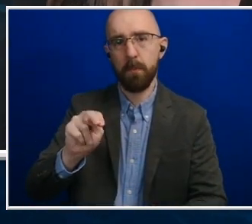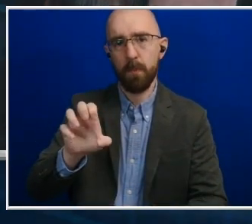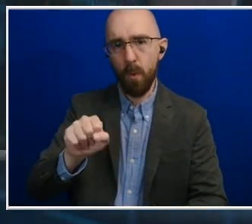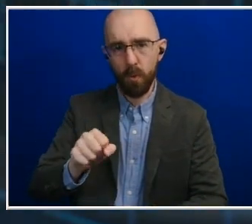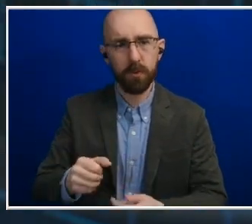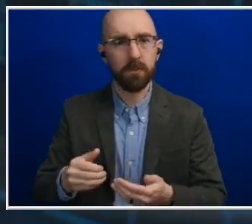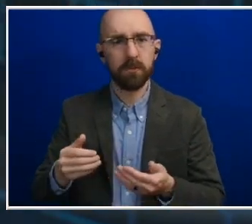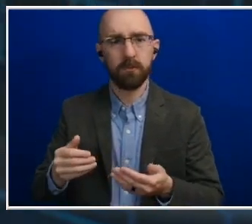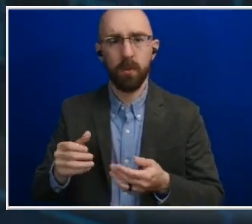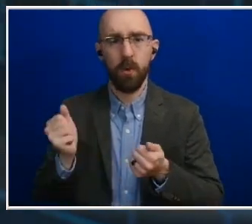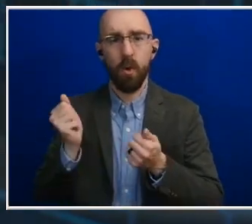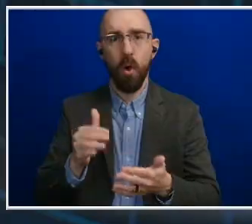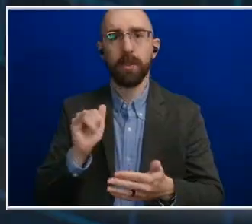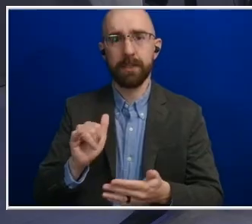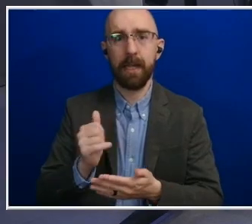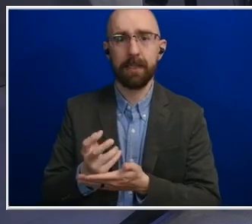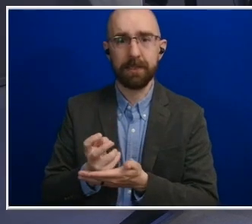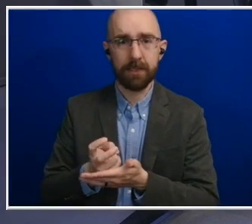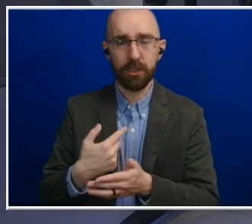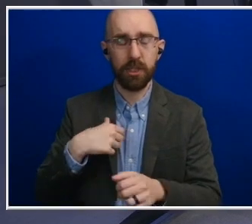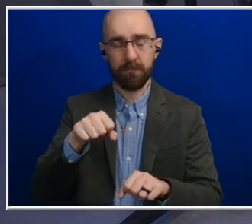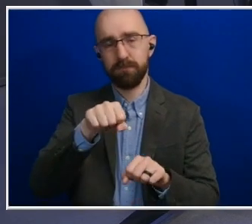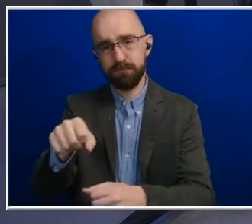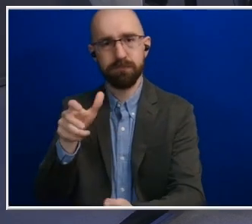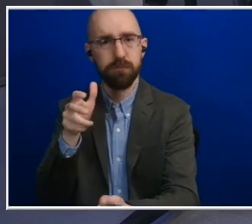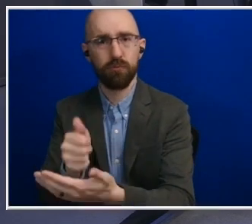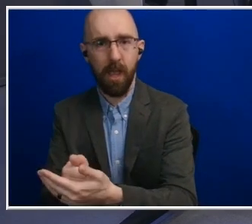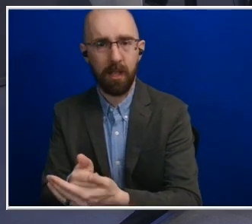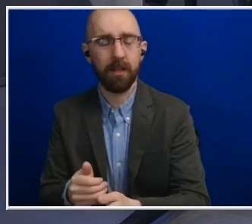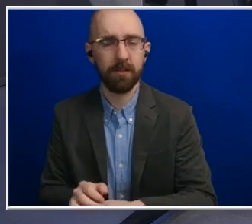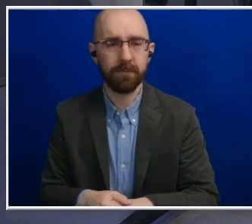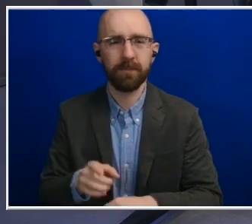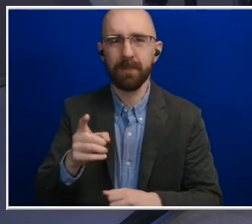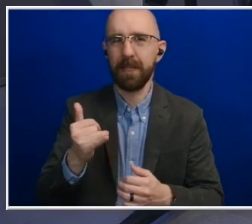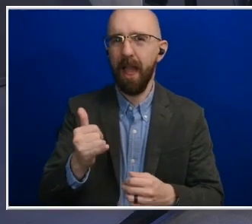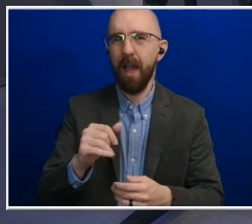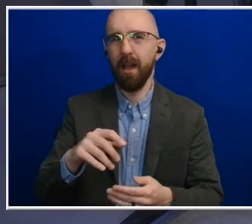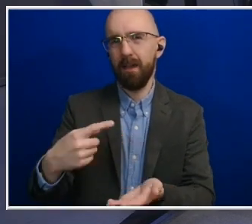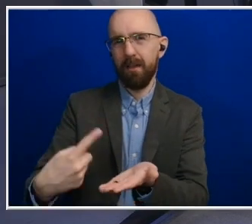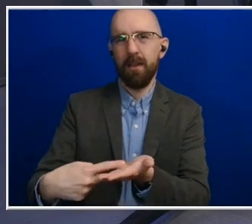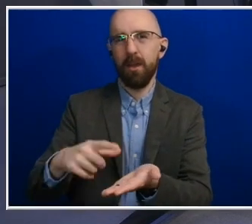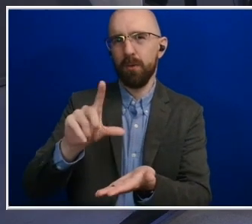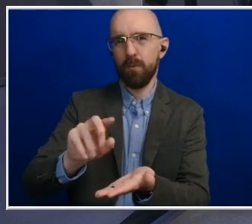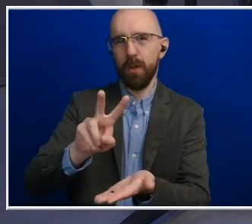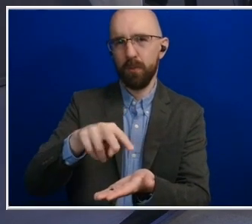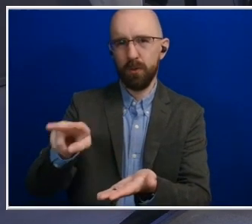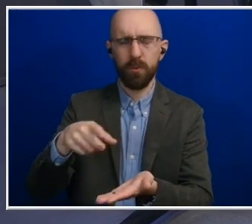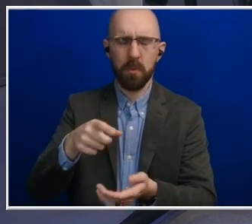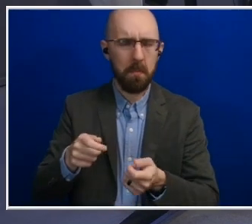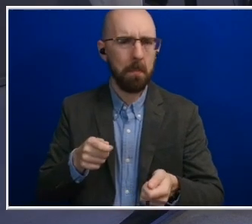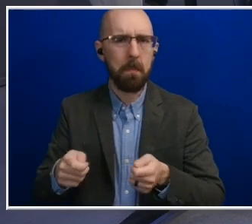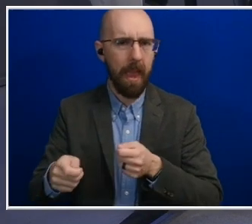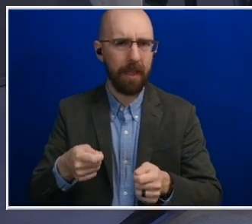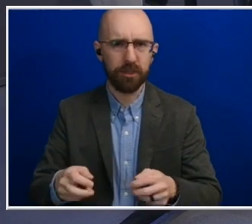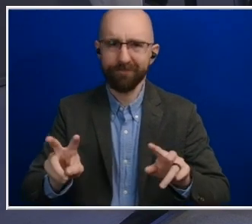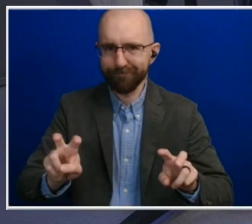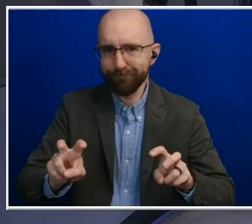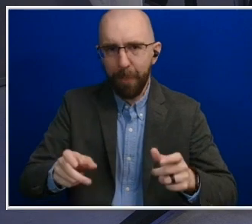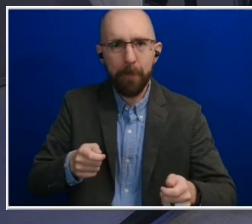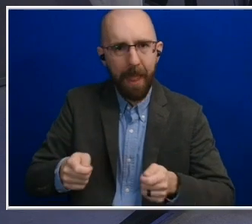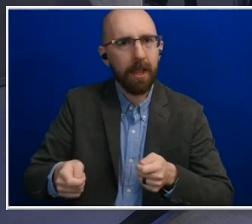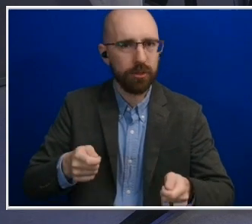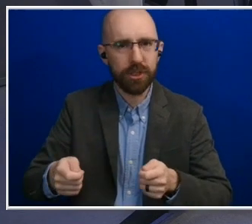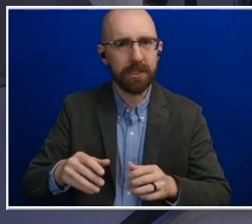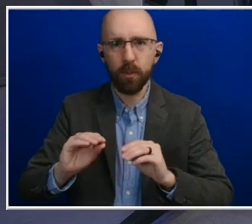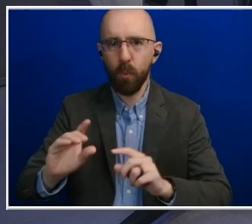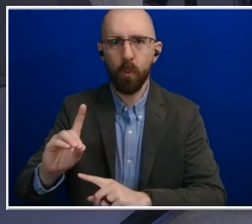me to wreck my car. Yeah, let's get to 2022, because you were managing, so to speak, undiagnosed. You have